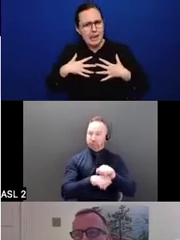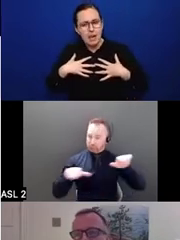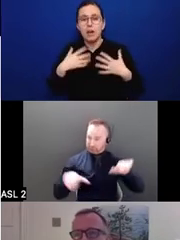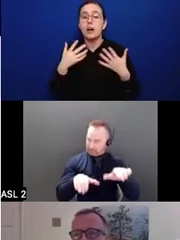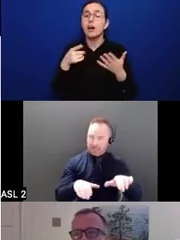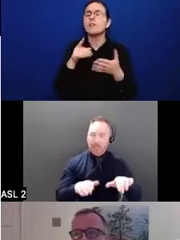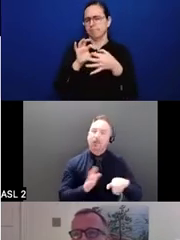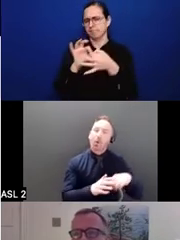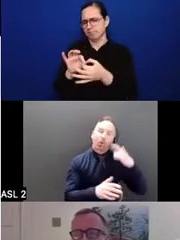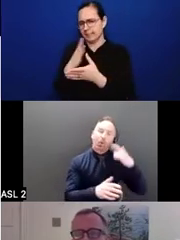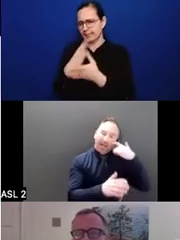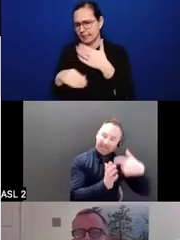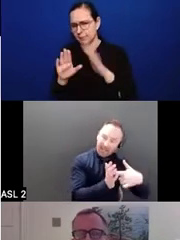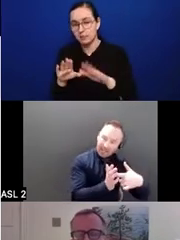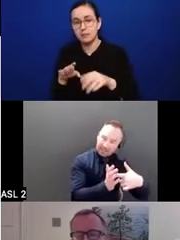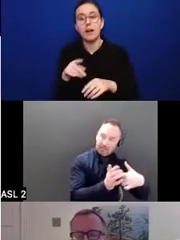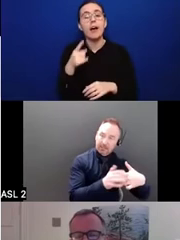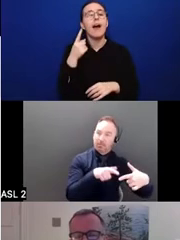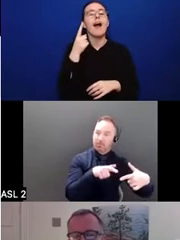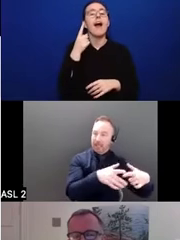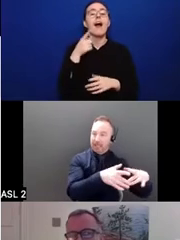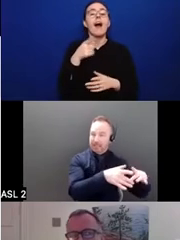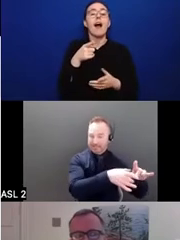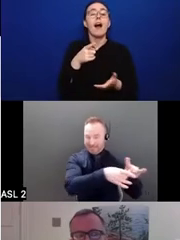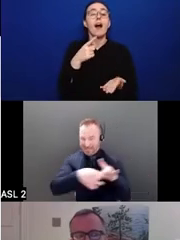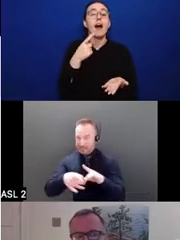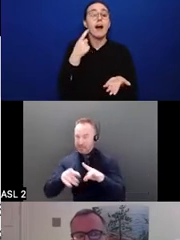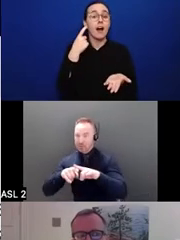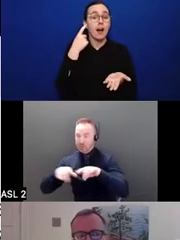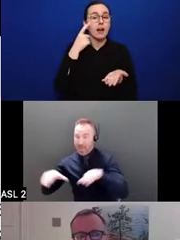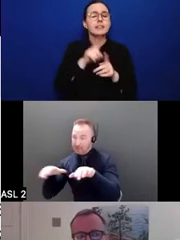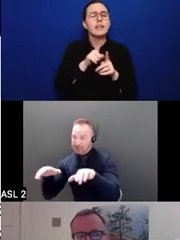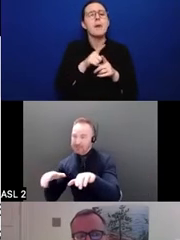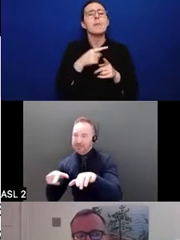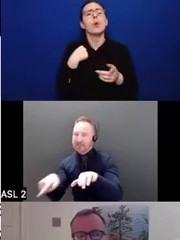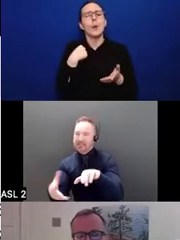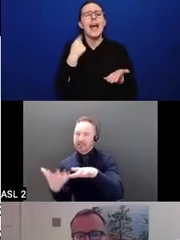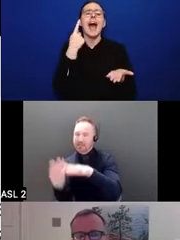not necessarily tied with a concrete action. Next slide, please.